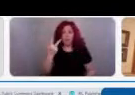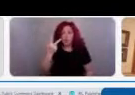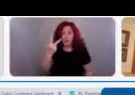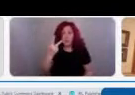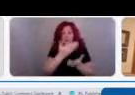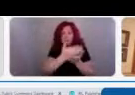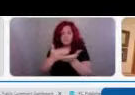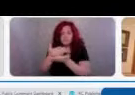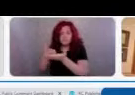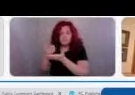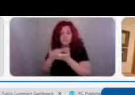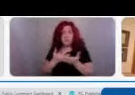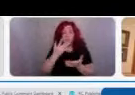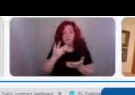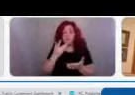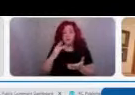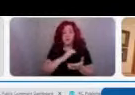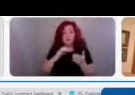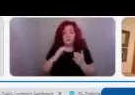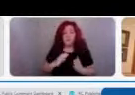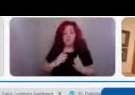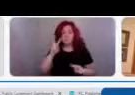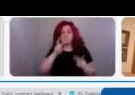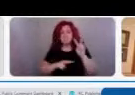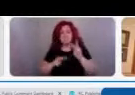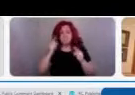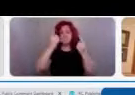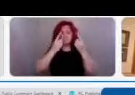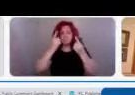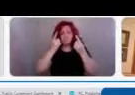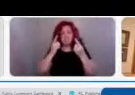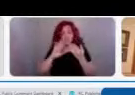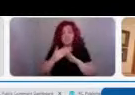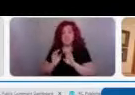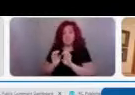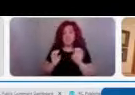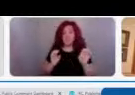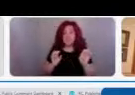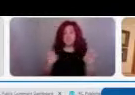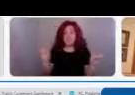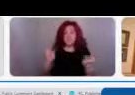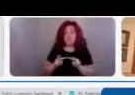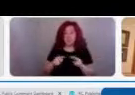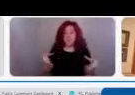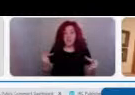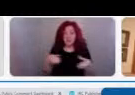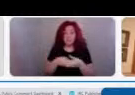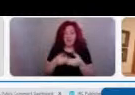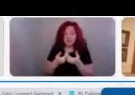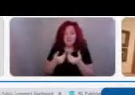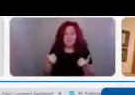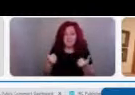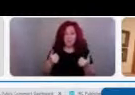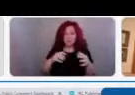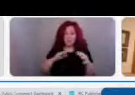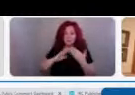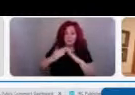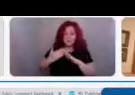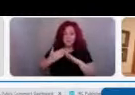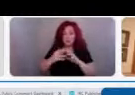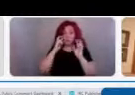revisit keeping the cities in the east valley as far as possible as compact separate entities respecting the school district